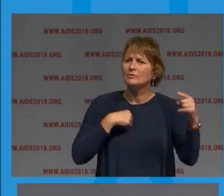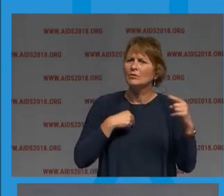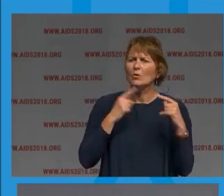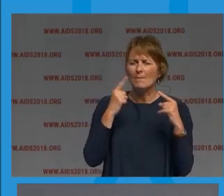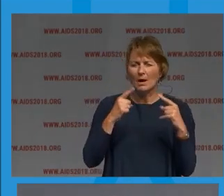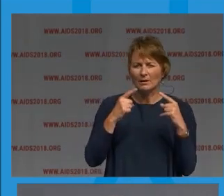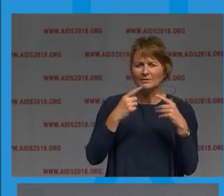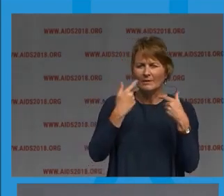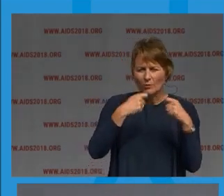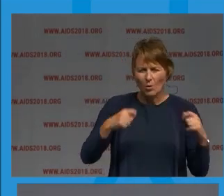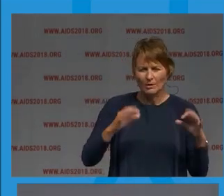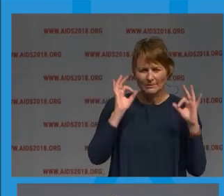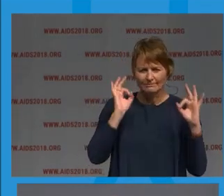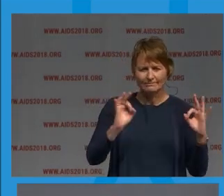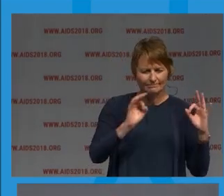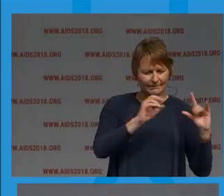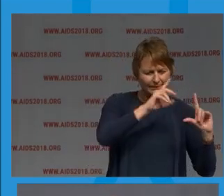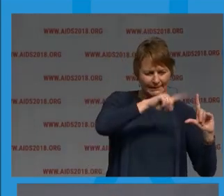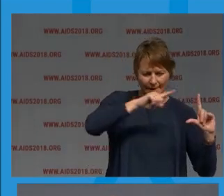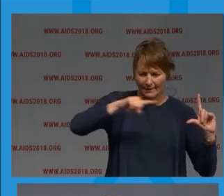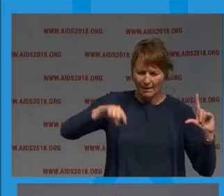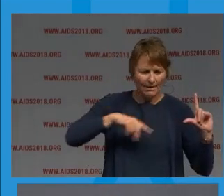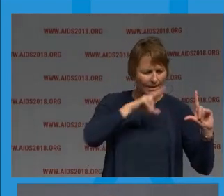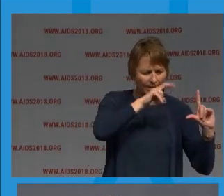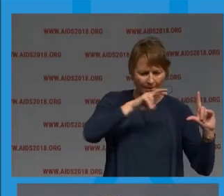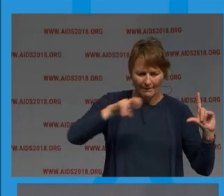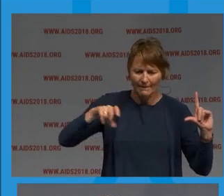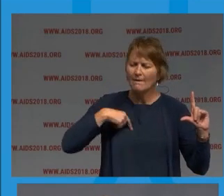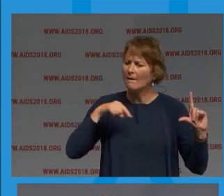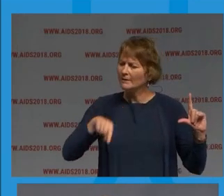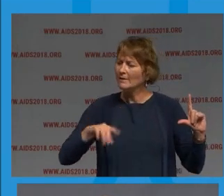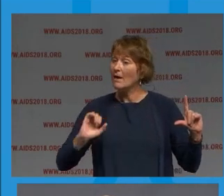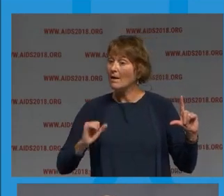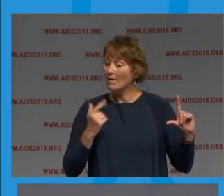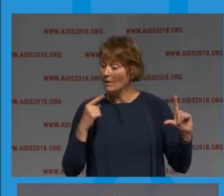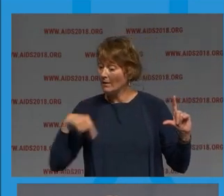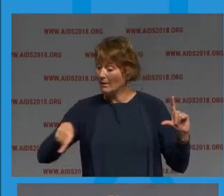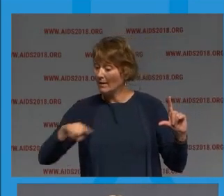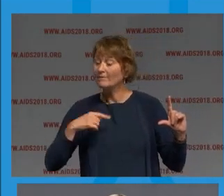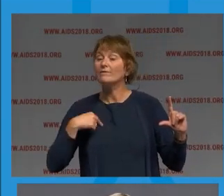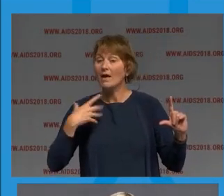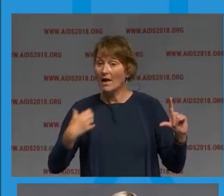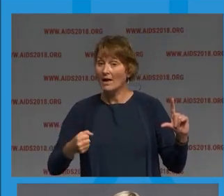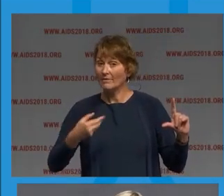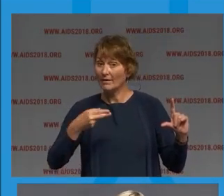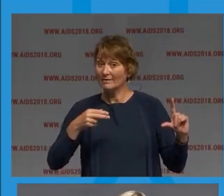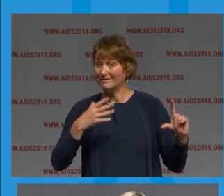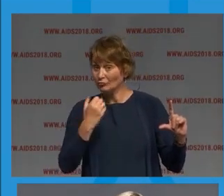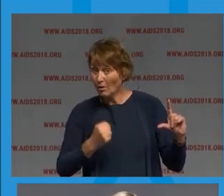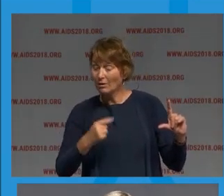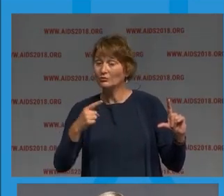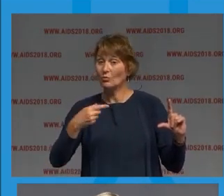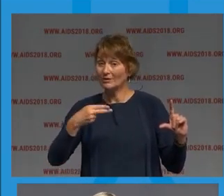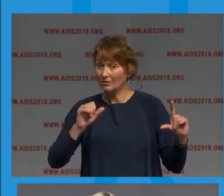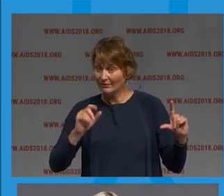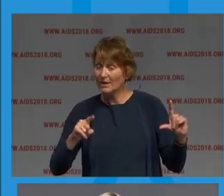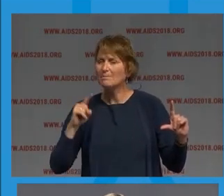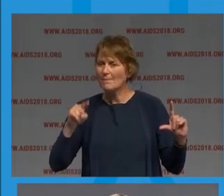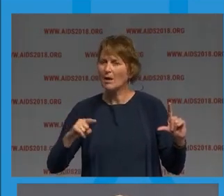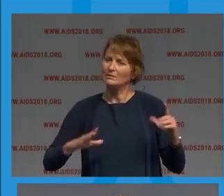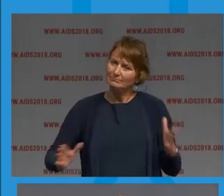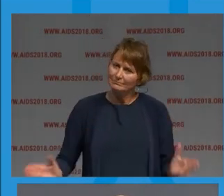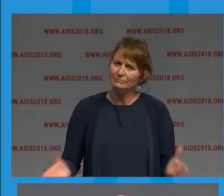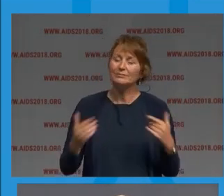qualitative data to address and improve the lives of women who use drugs. And at the end of